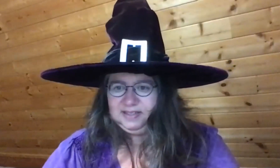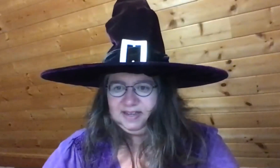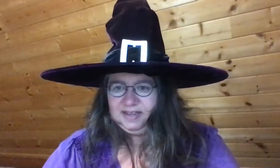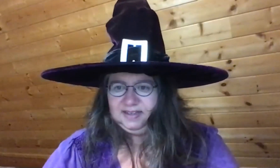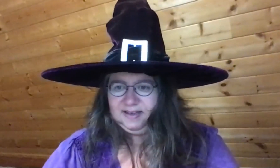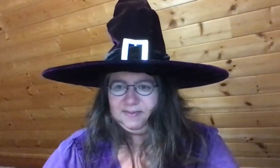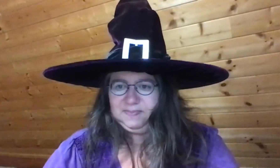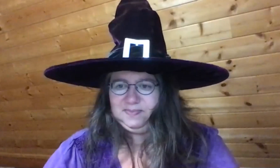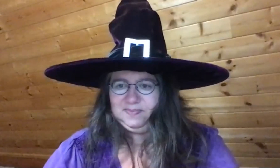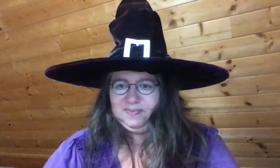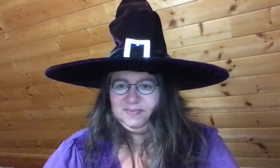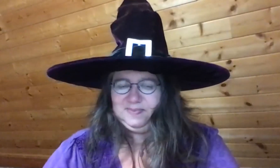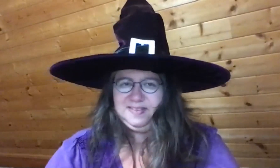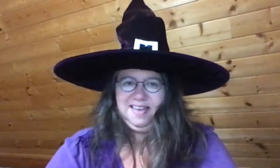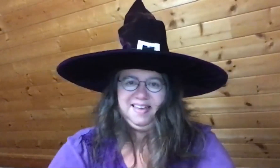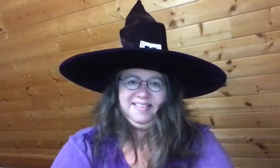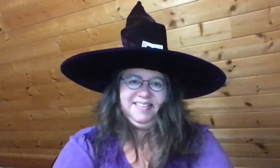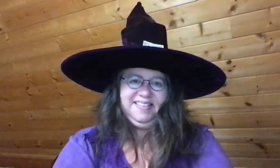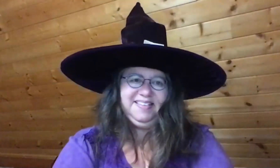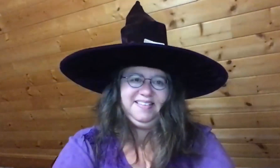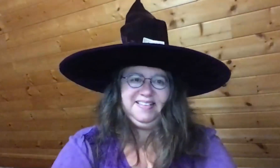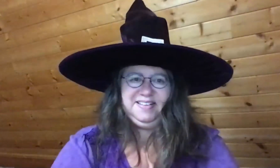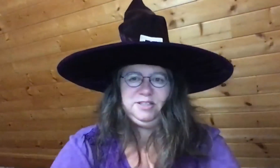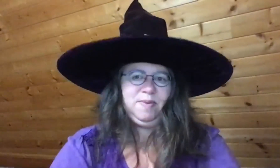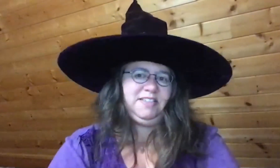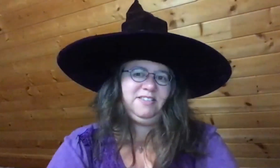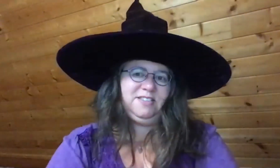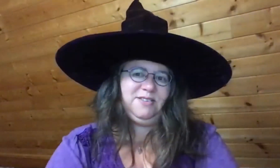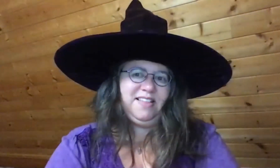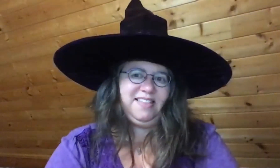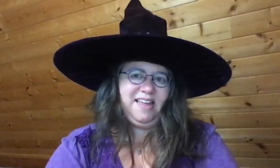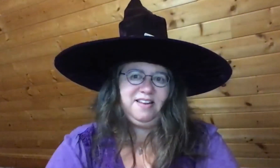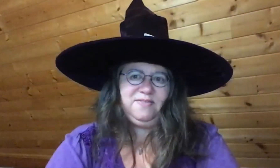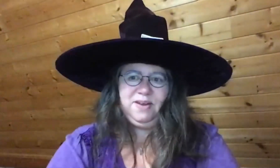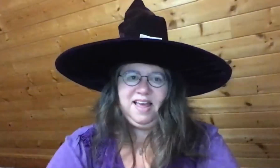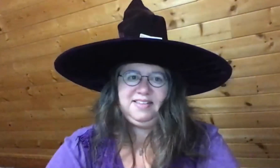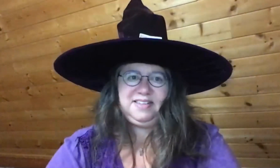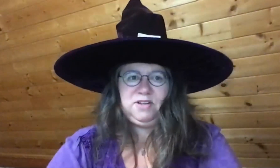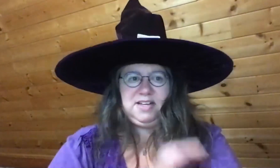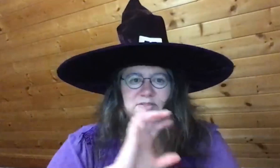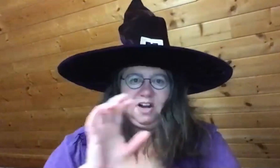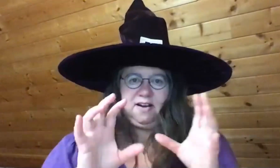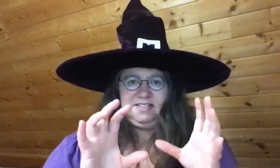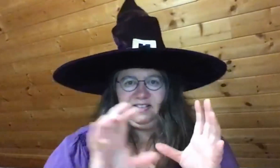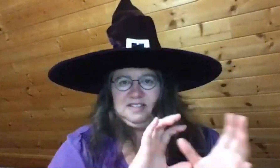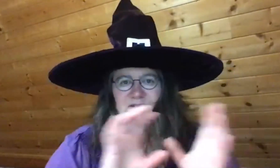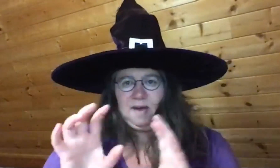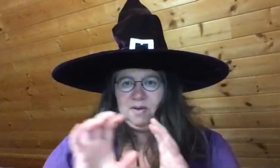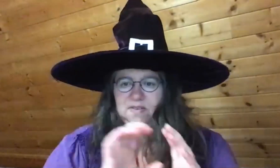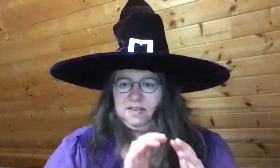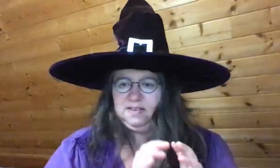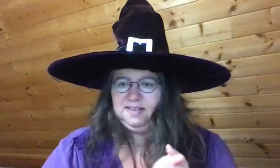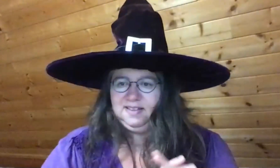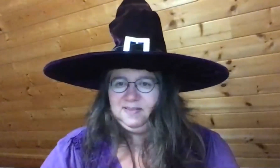Let's see. Yeah. Just practitioners, is there anything that any of you want to ask? I'm trying to keep sharing on the screen, so I'm